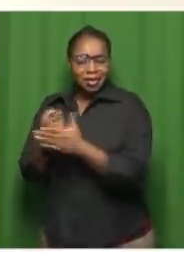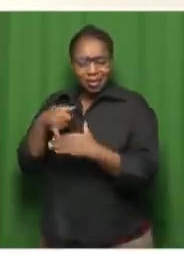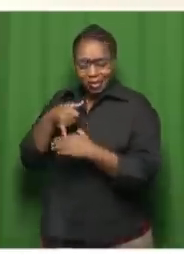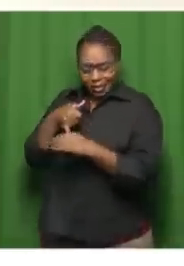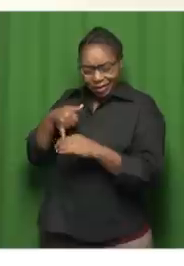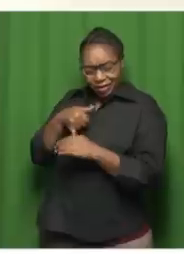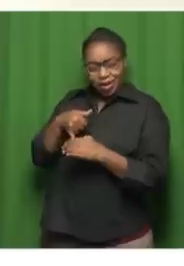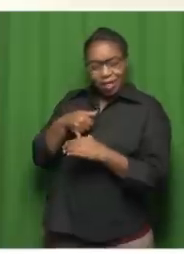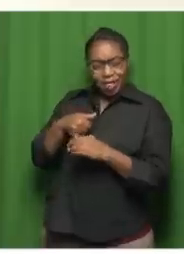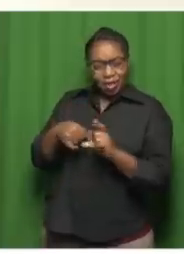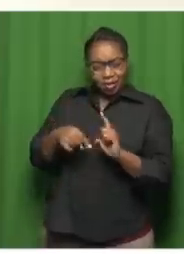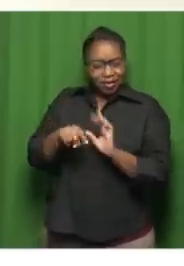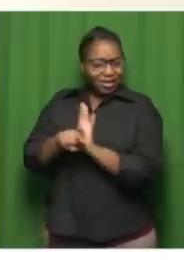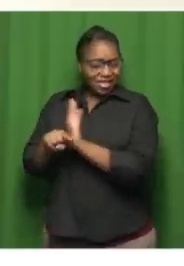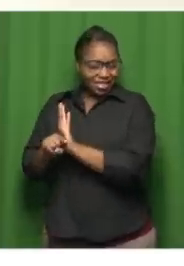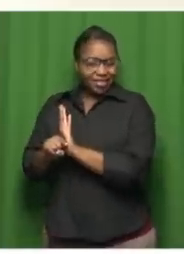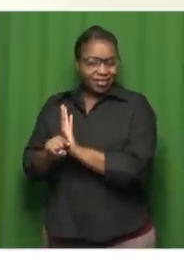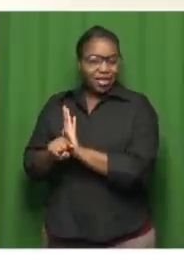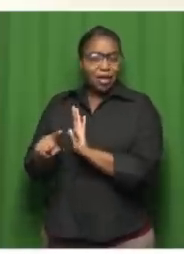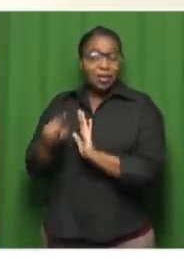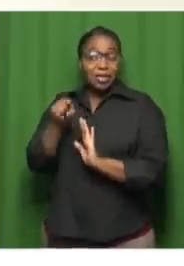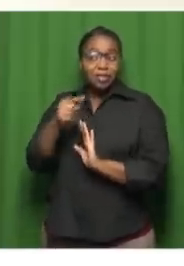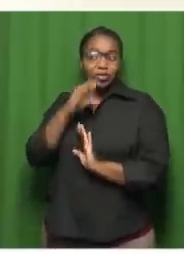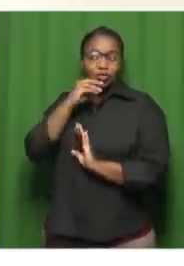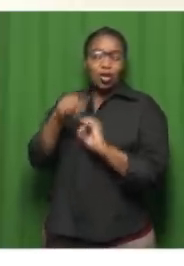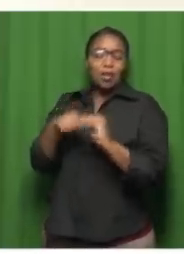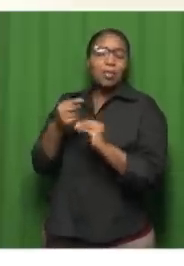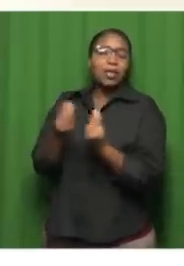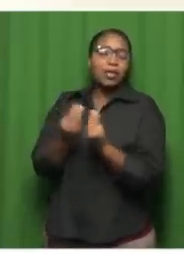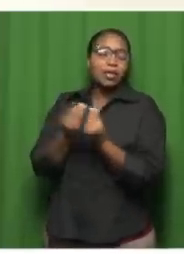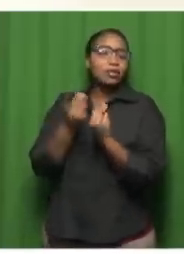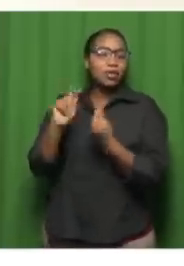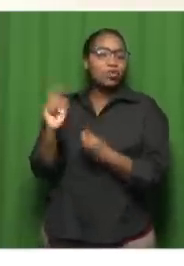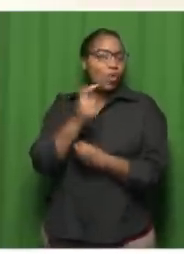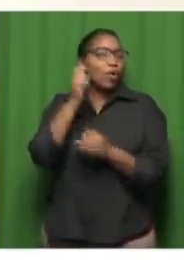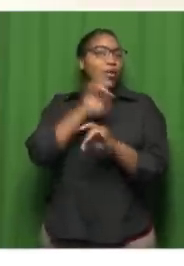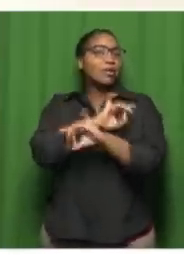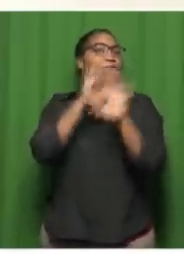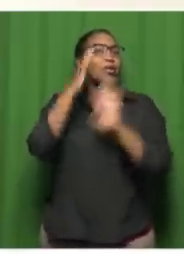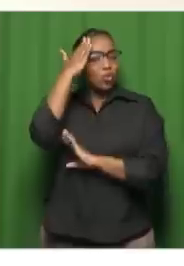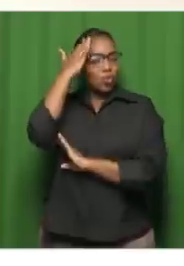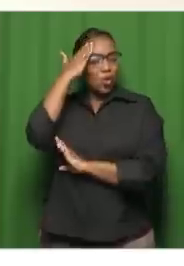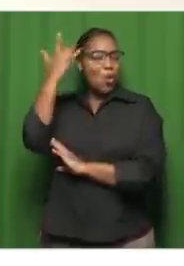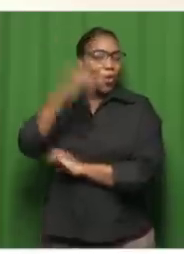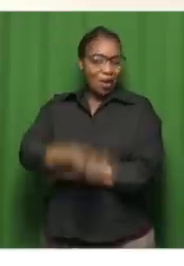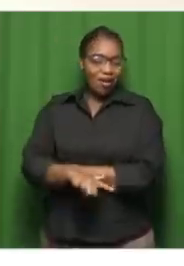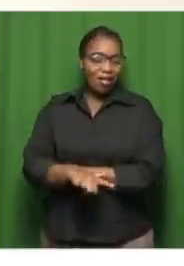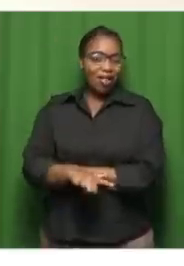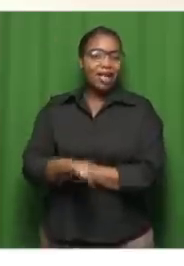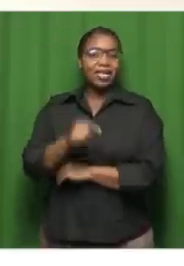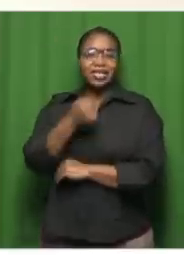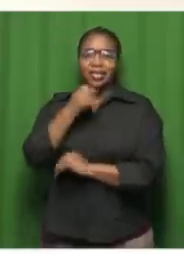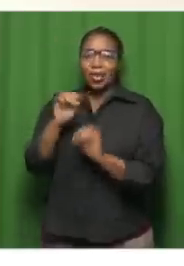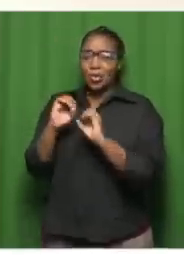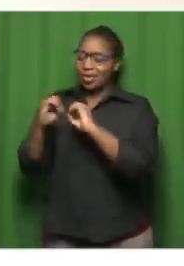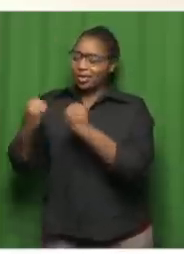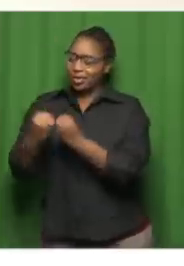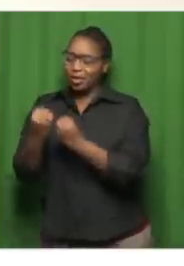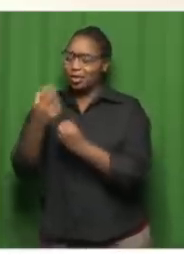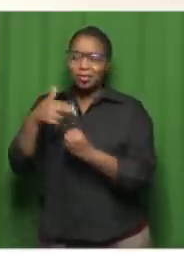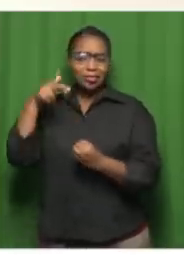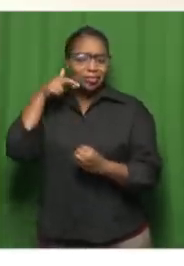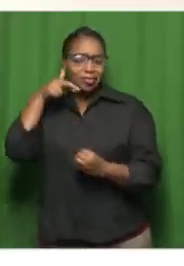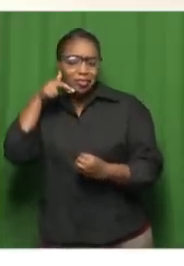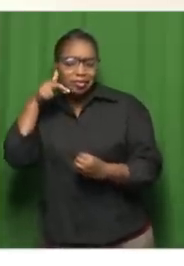Lesufi has said, but I mean, he's just stating the obvious, you know, basically saying that the organization doesn't have a secretary general. NEC